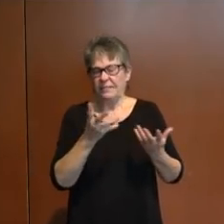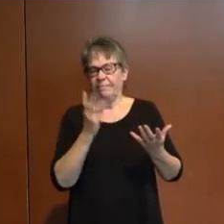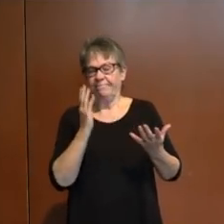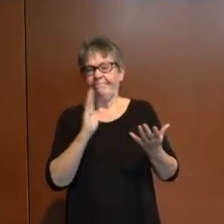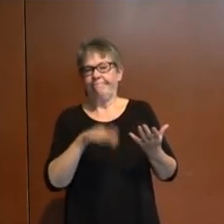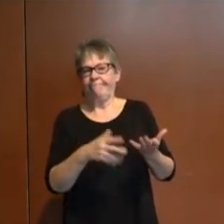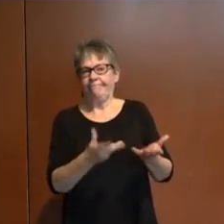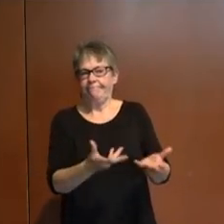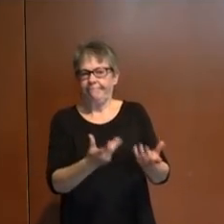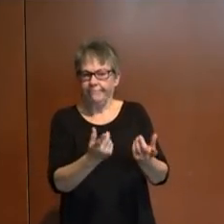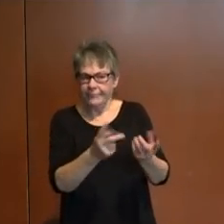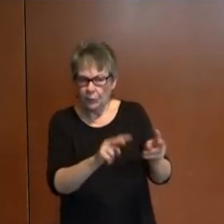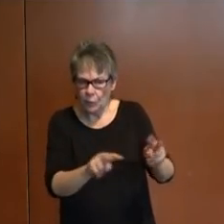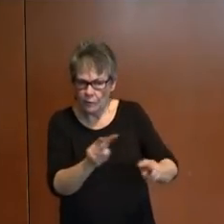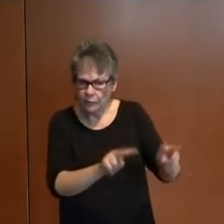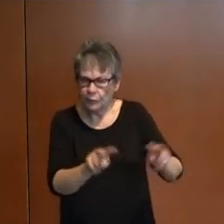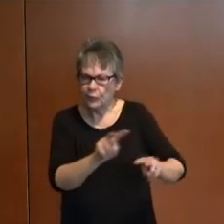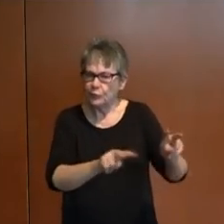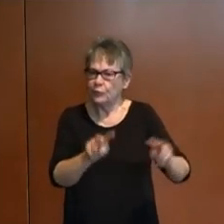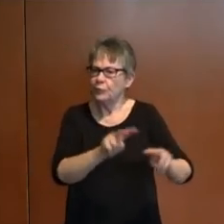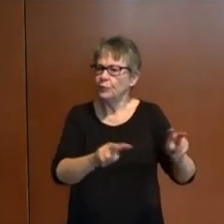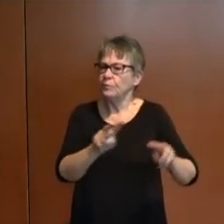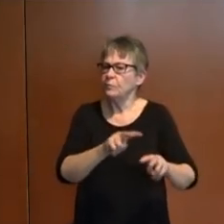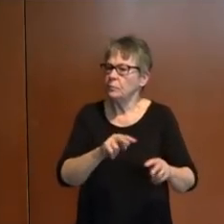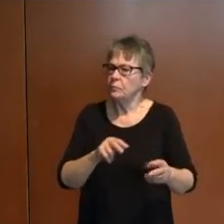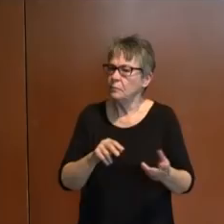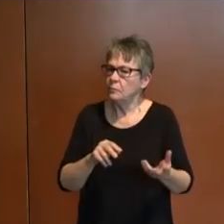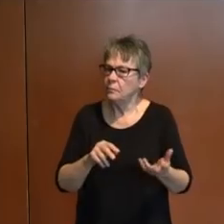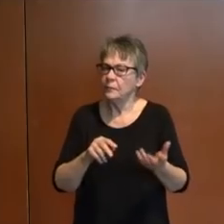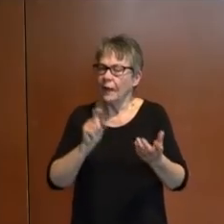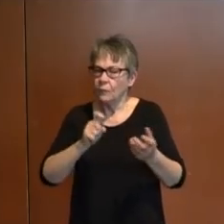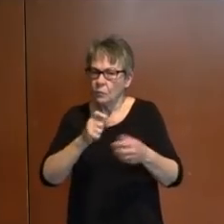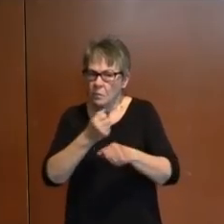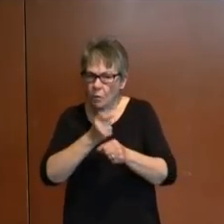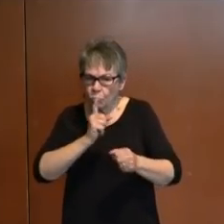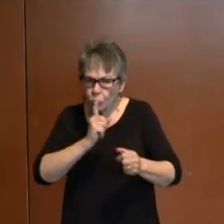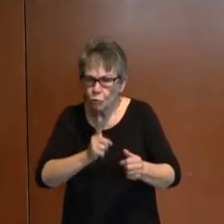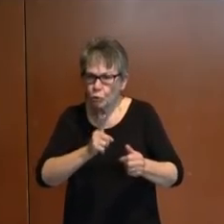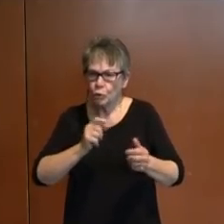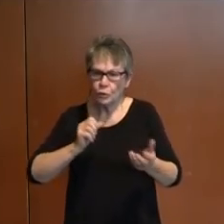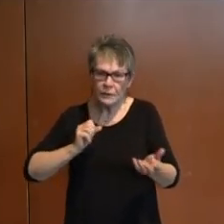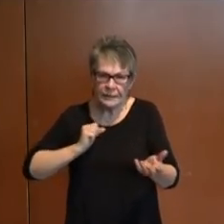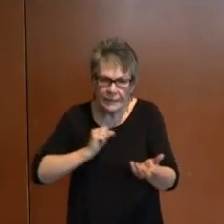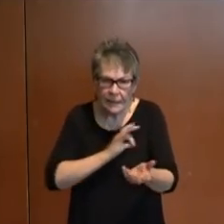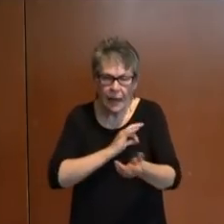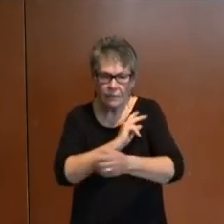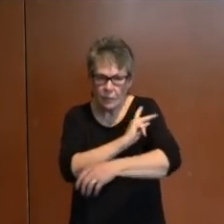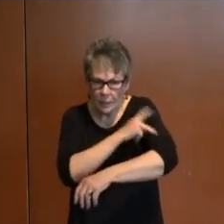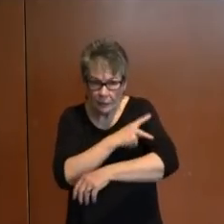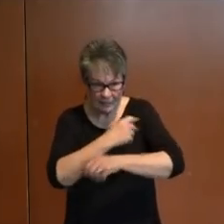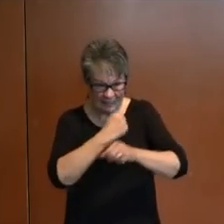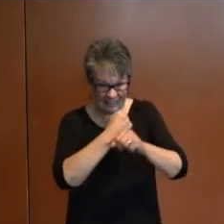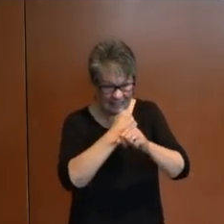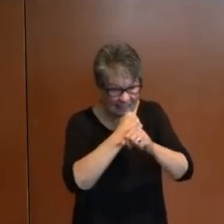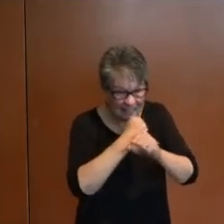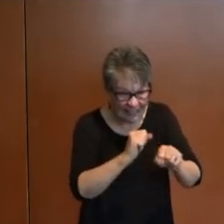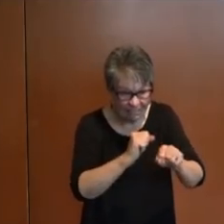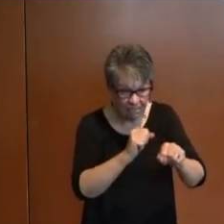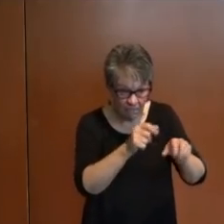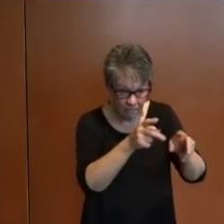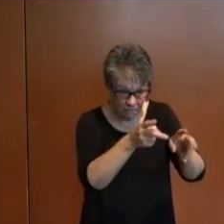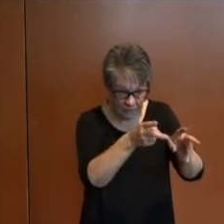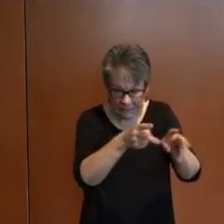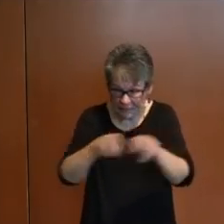the residents were safe and that the residents got the care that they needed. I want to thank the New Jersey